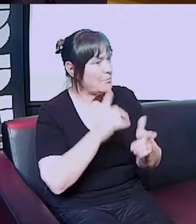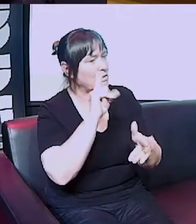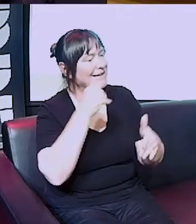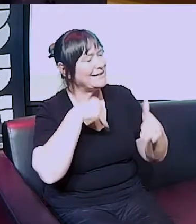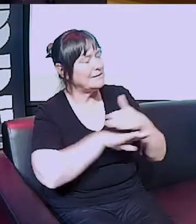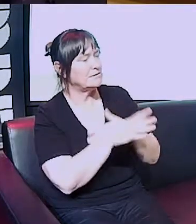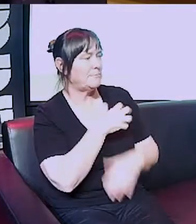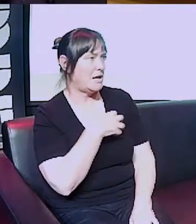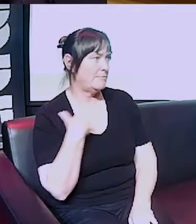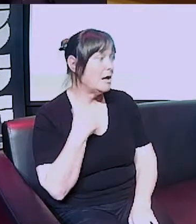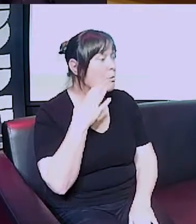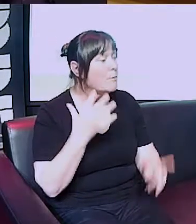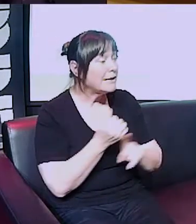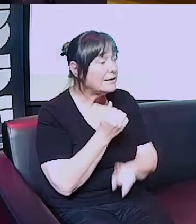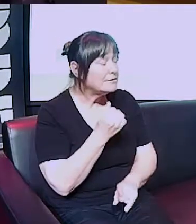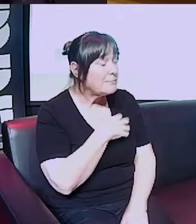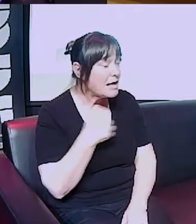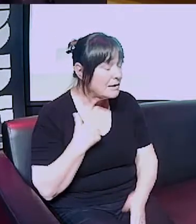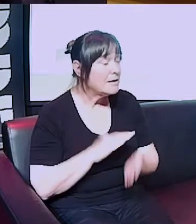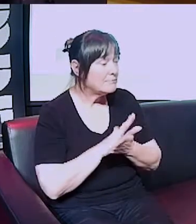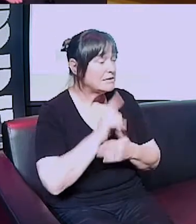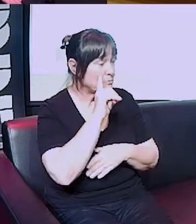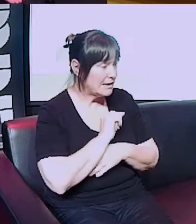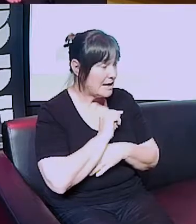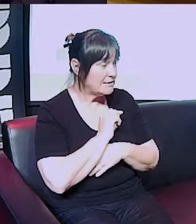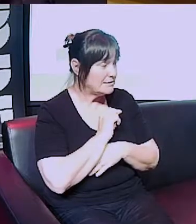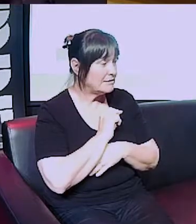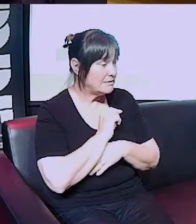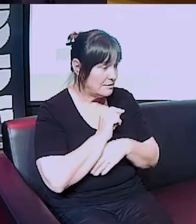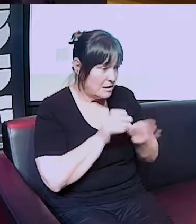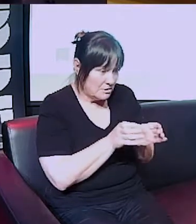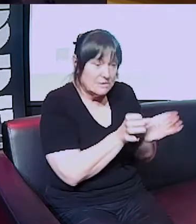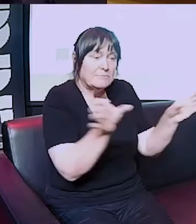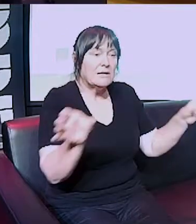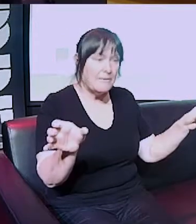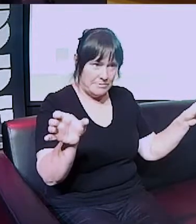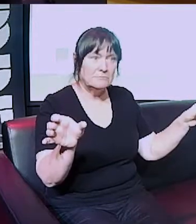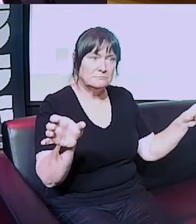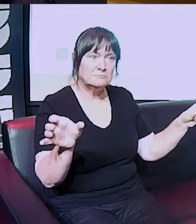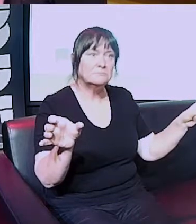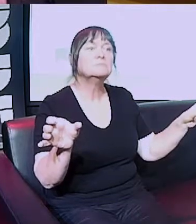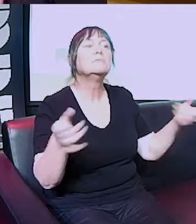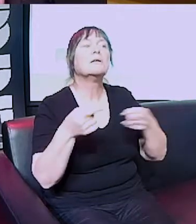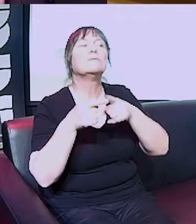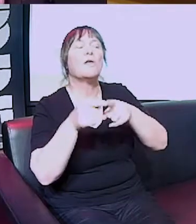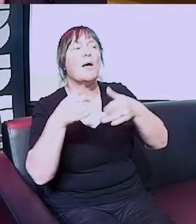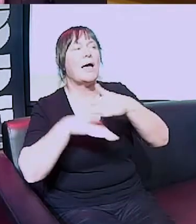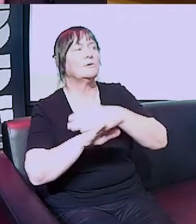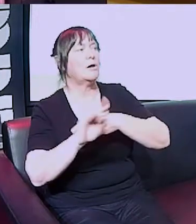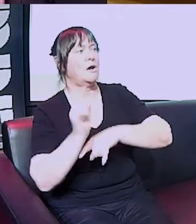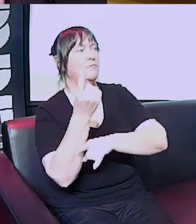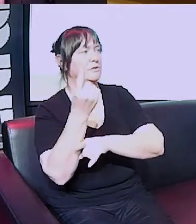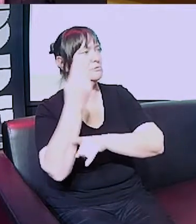we are in Parliament, we can actually again split off and go under our original name, New Zealand